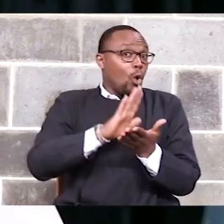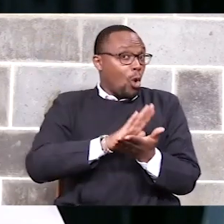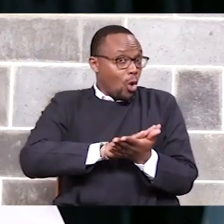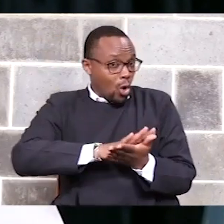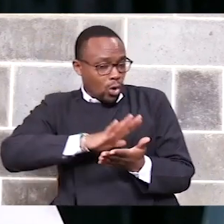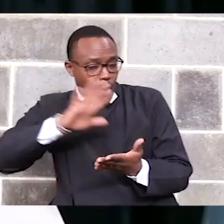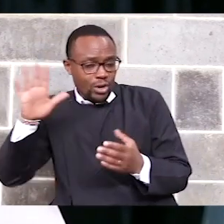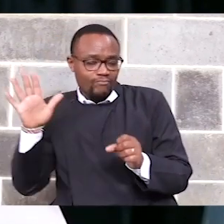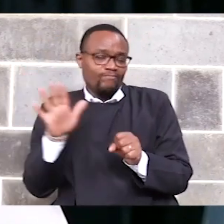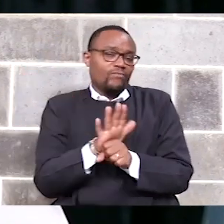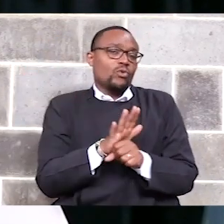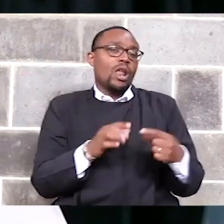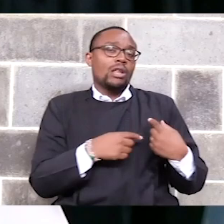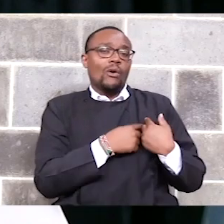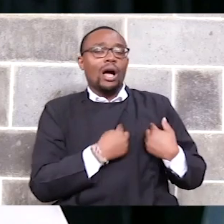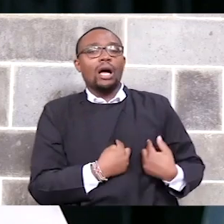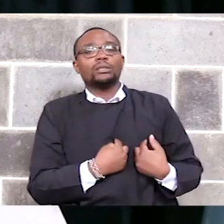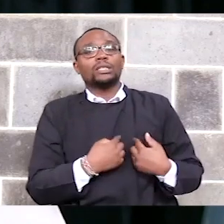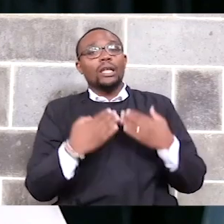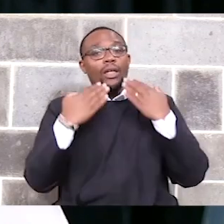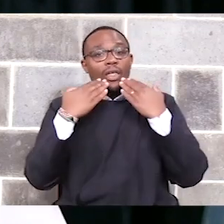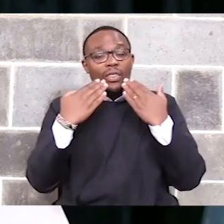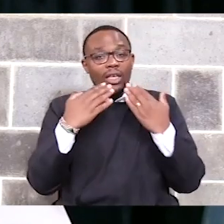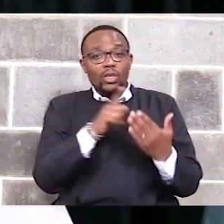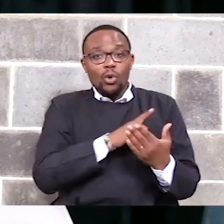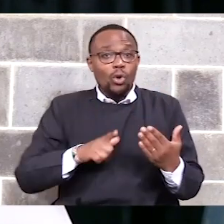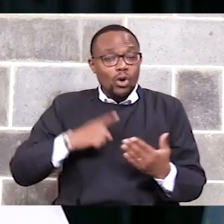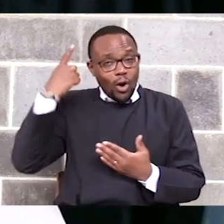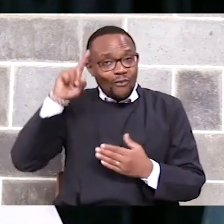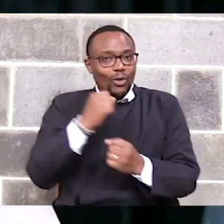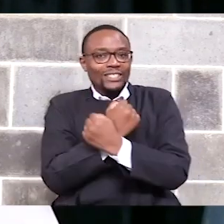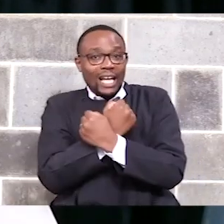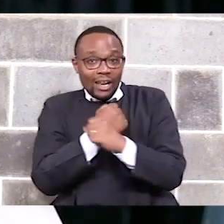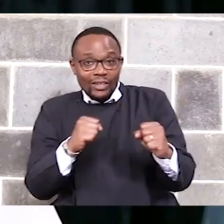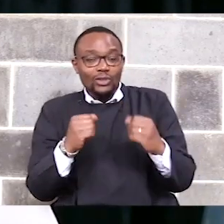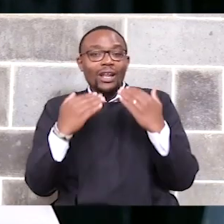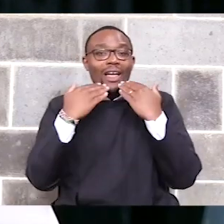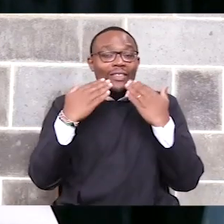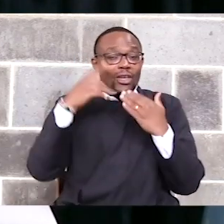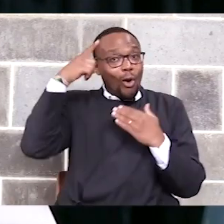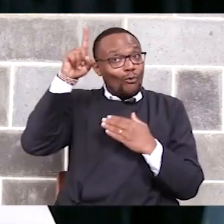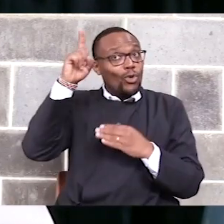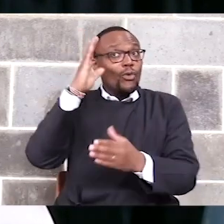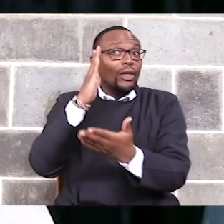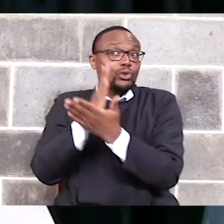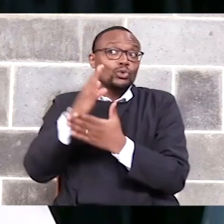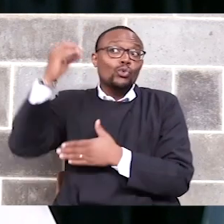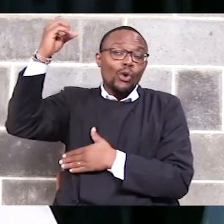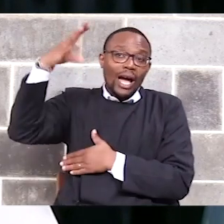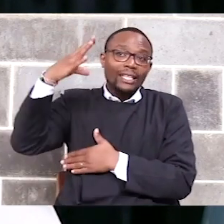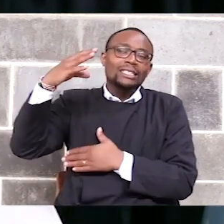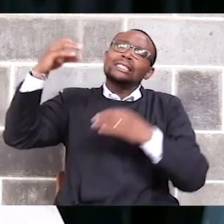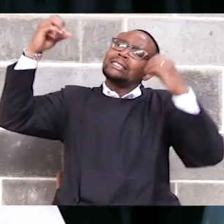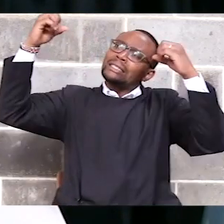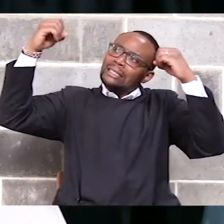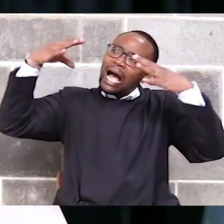all over the world. We thank you, Lord, for your salvation. We thank you for you are the true light. Shine, Jesus